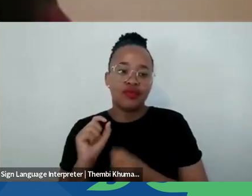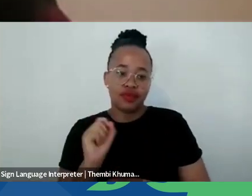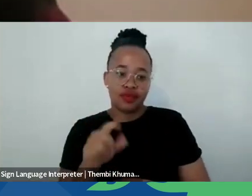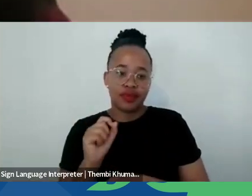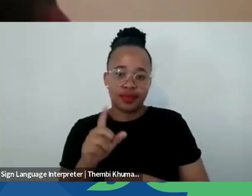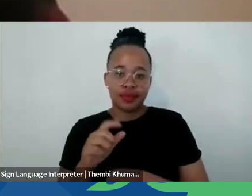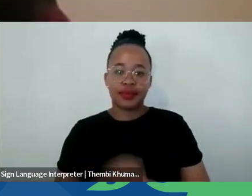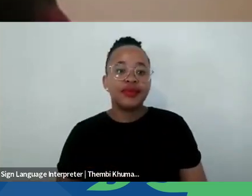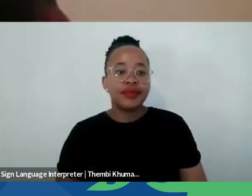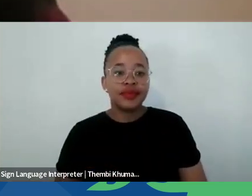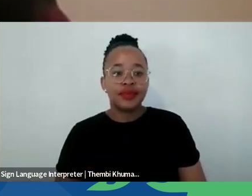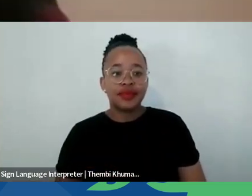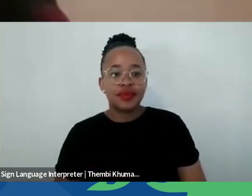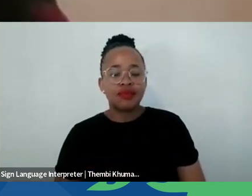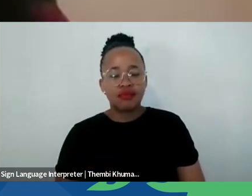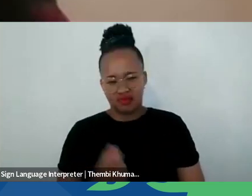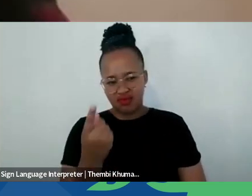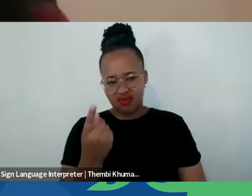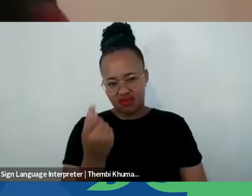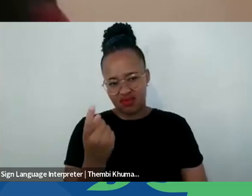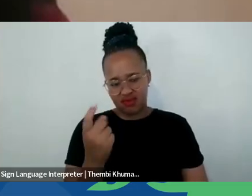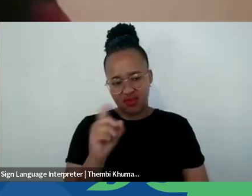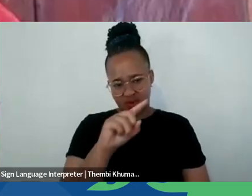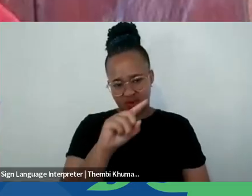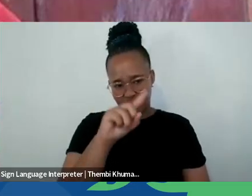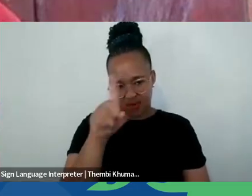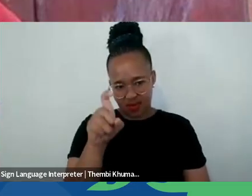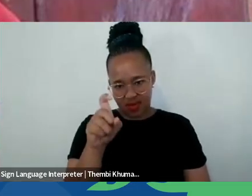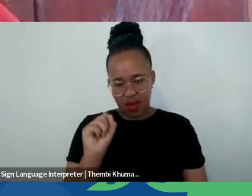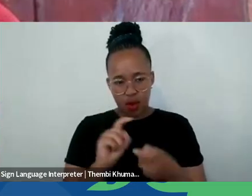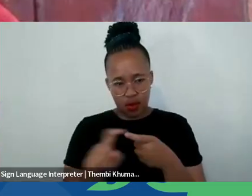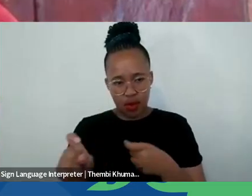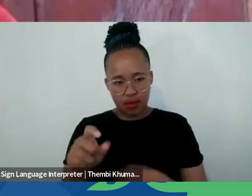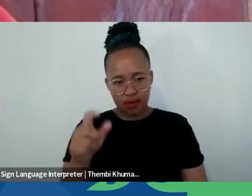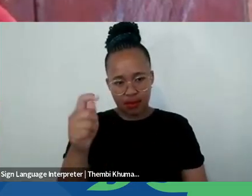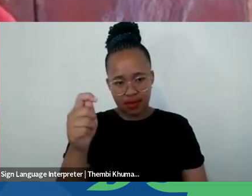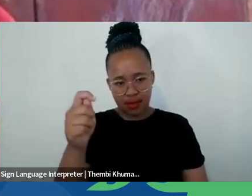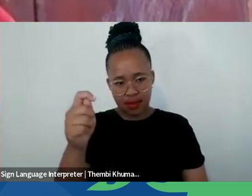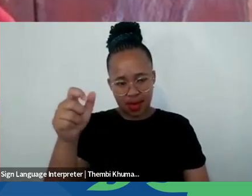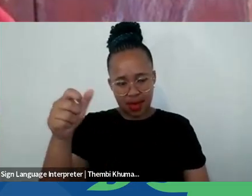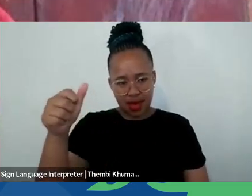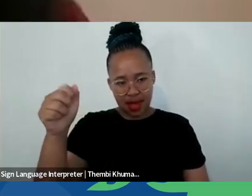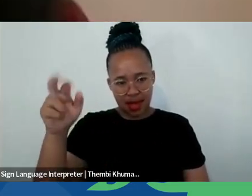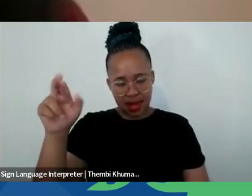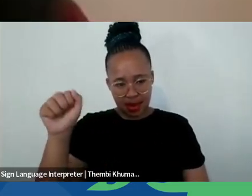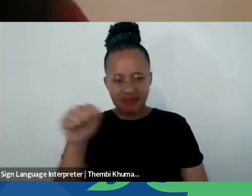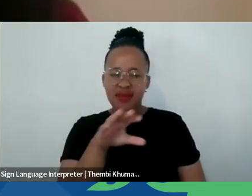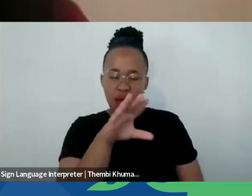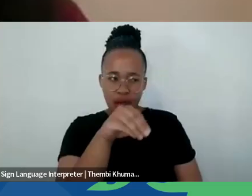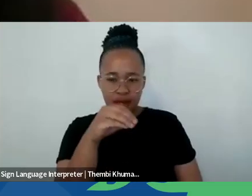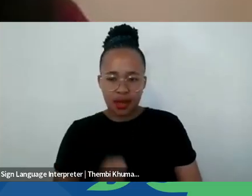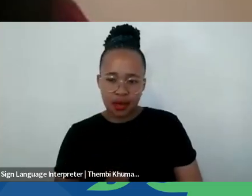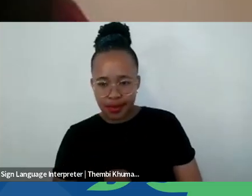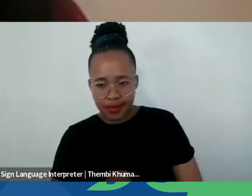particular question from Tara asking, were there any proven health